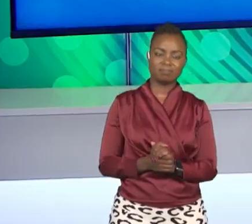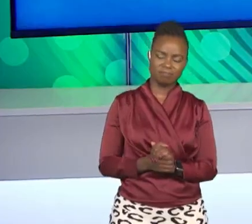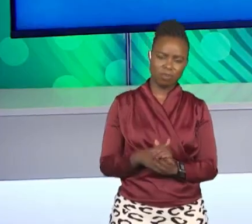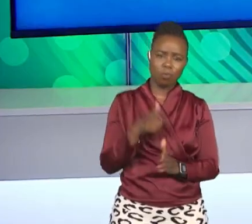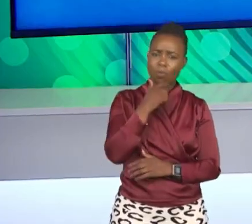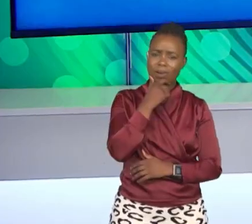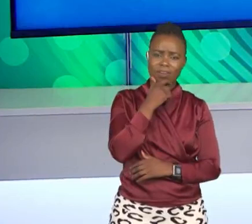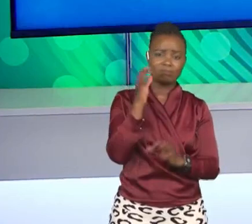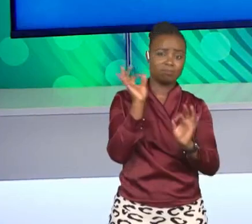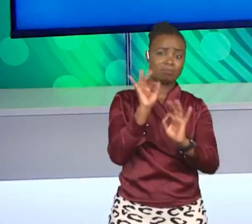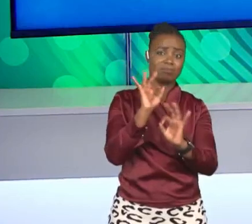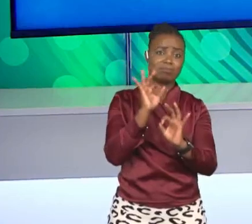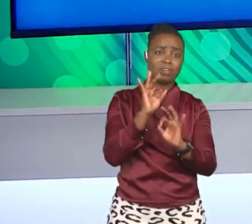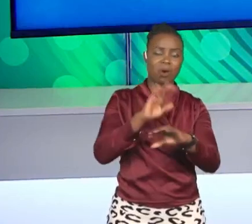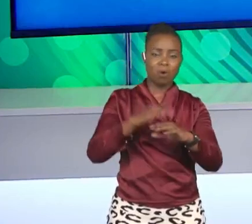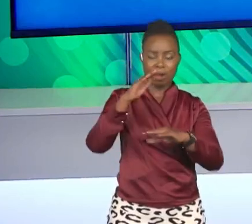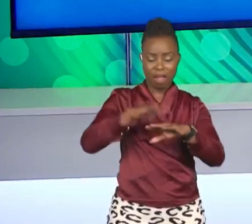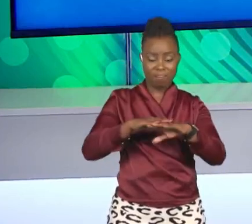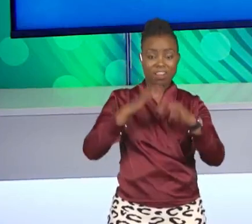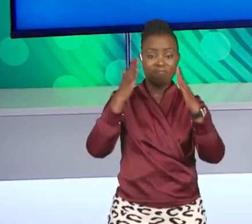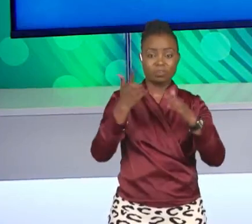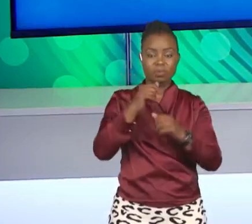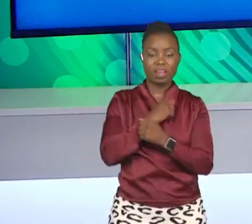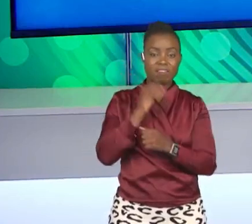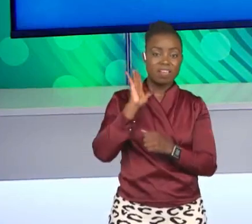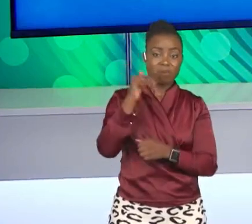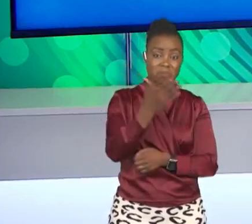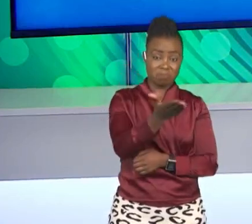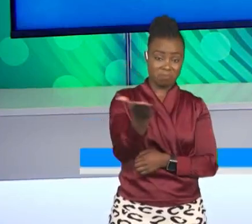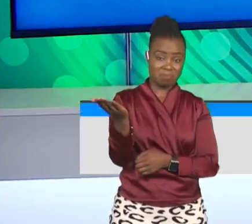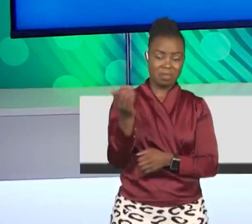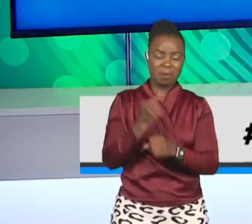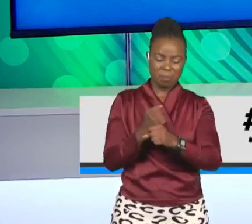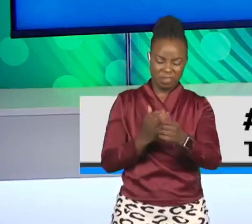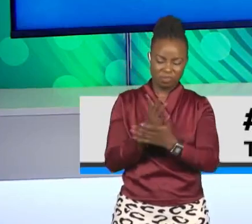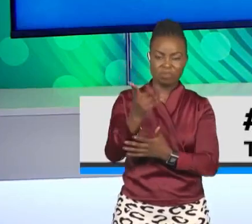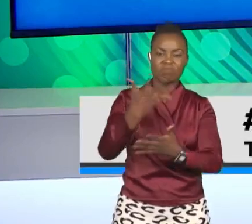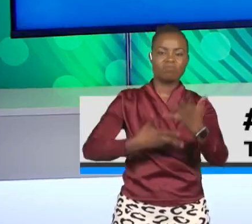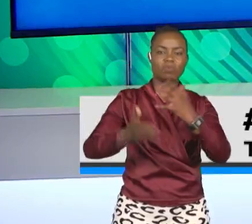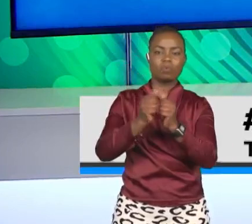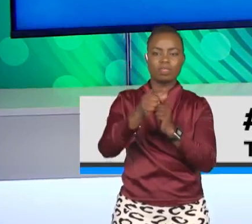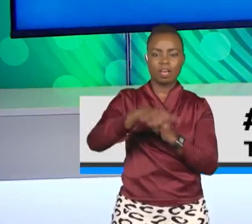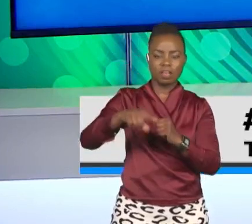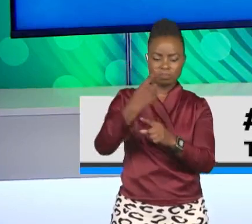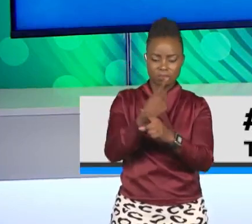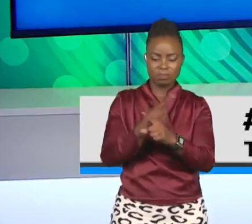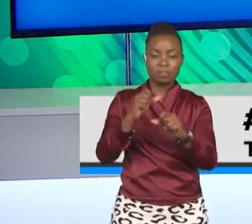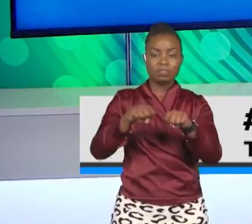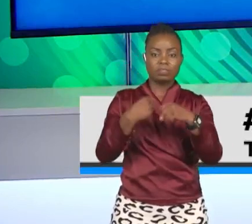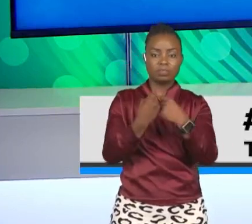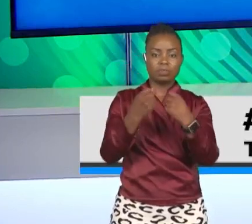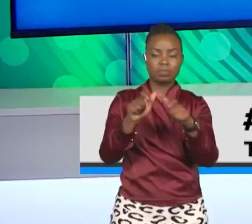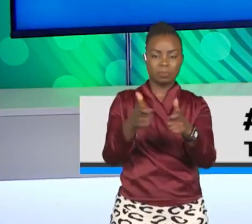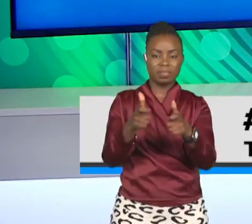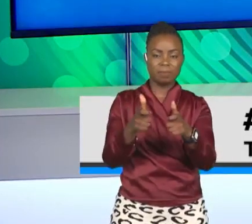never cease. On Africa Focus, we love hearing from you. So make sure you get interactive with us on our various social media